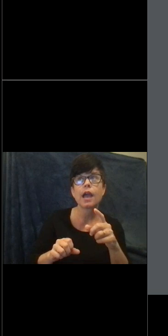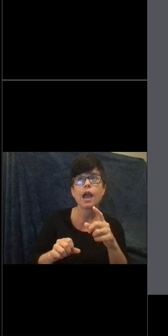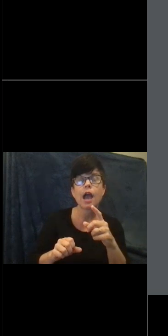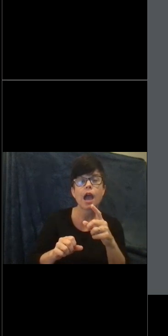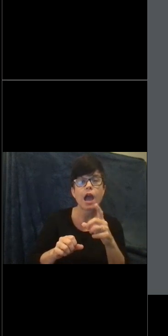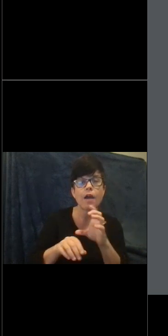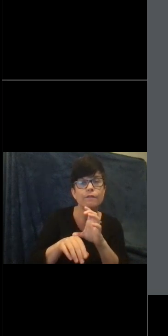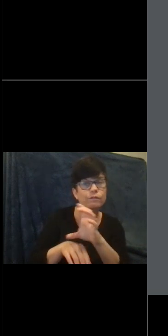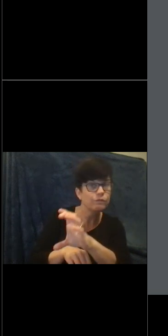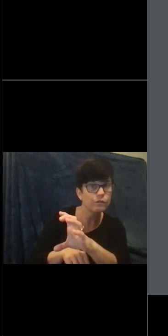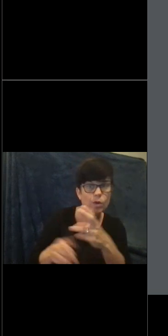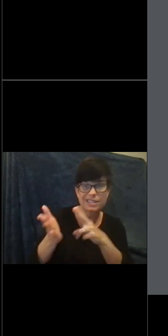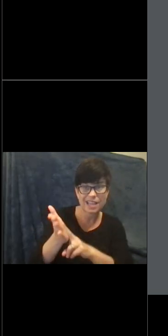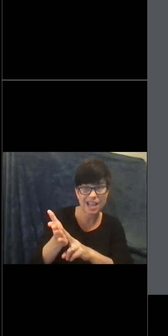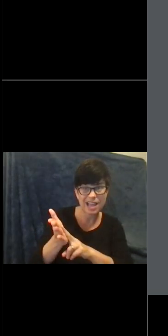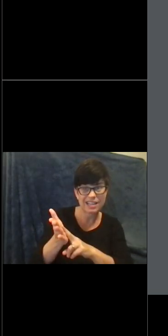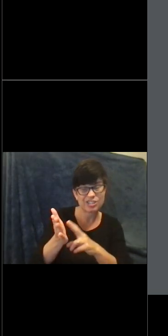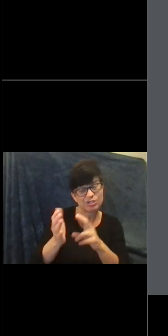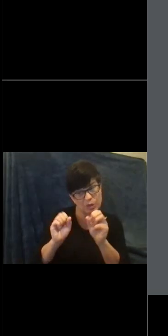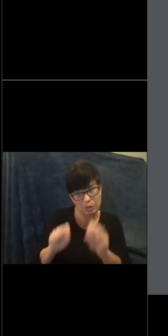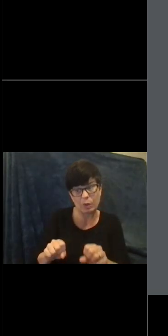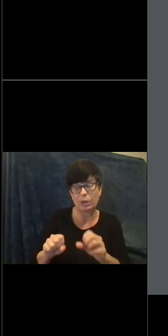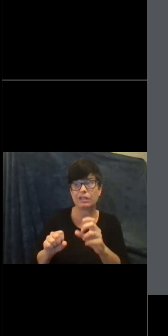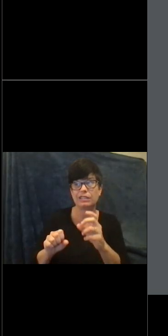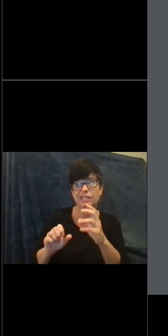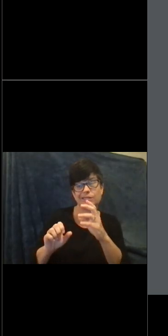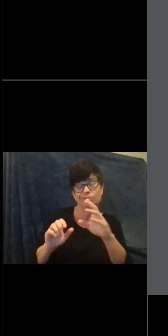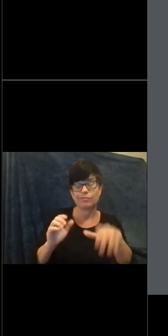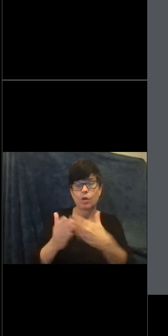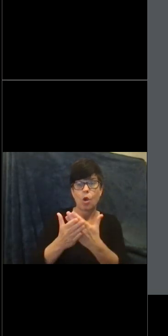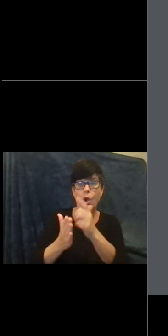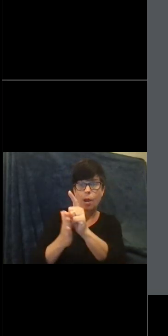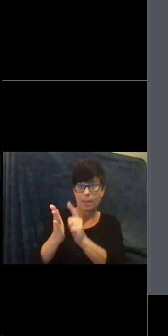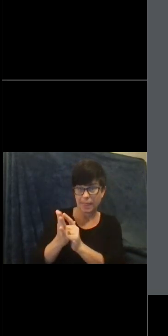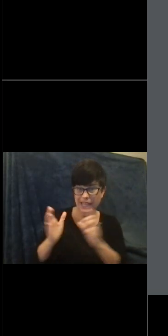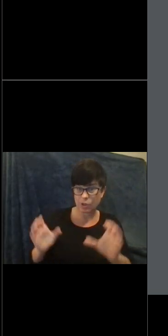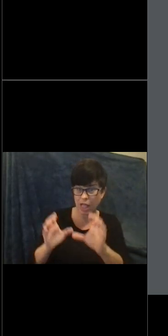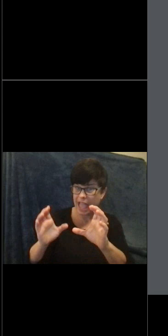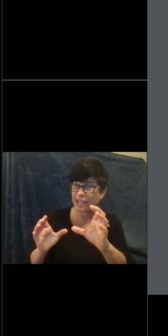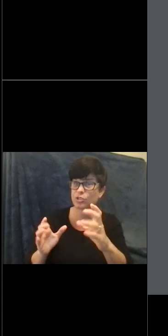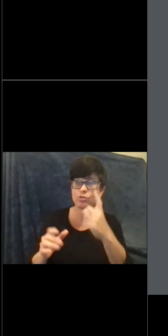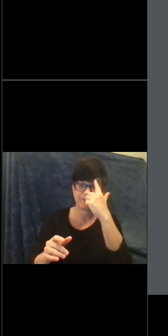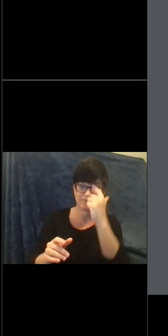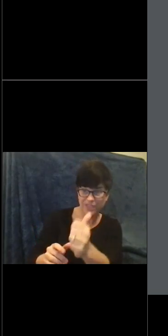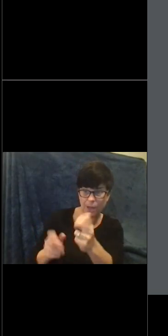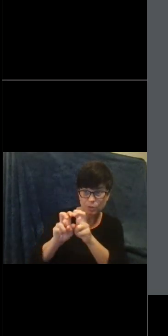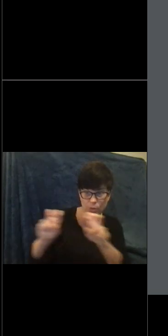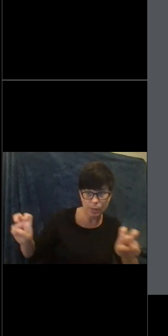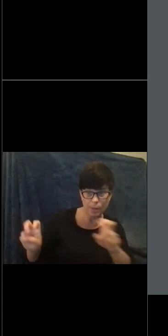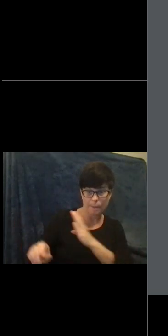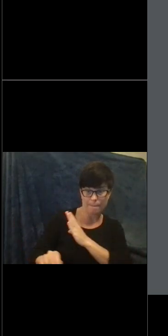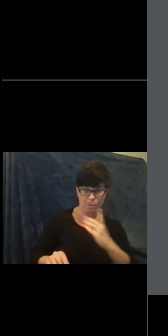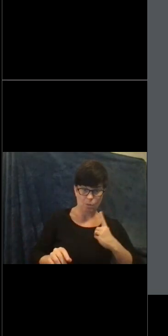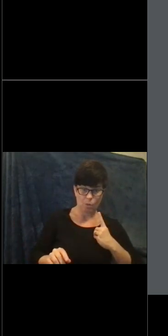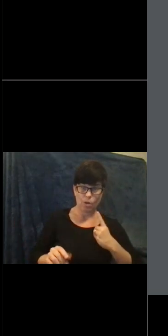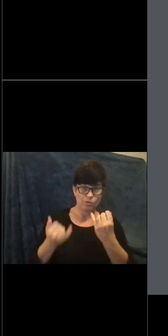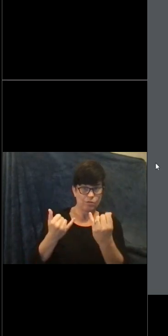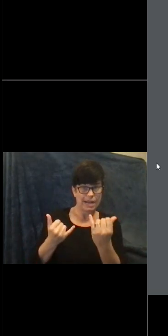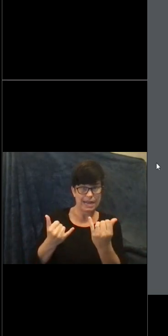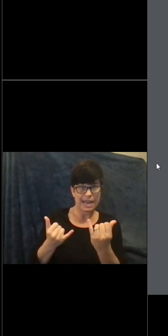involve all manner of legal action. It would really be up to the board's direction, but the specific item before you tonight is